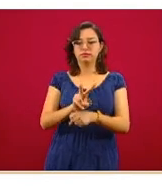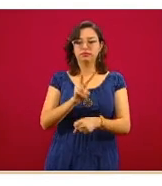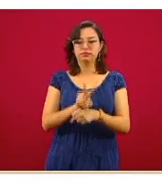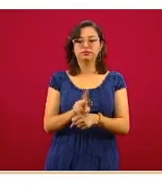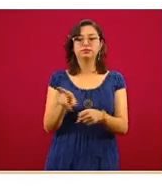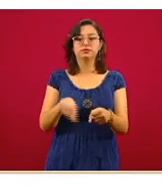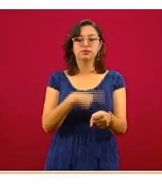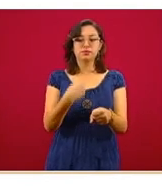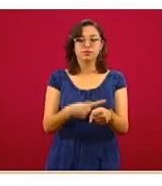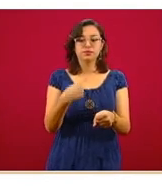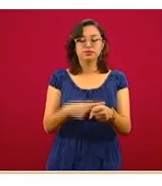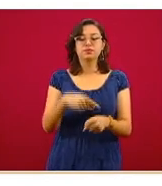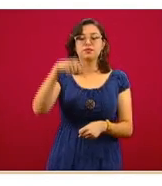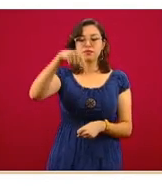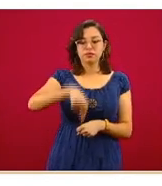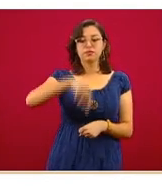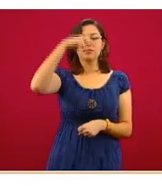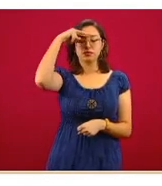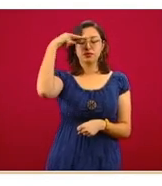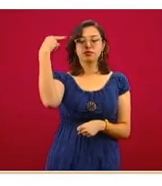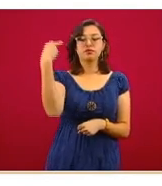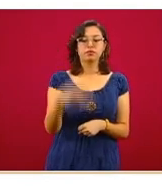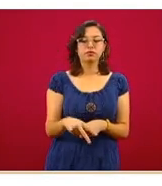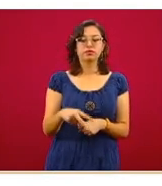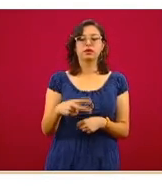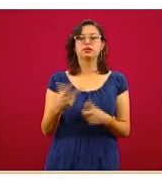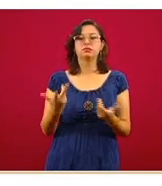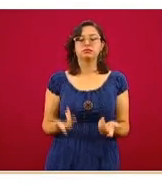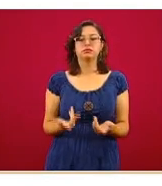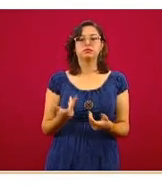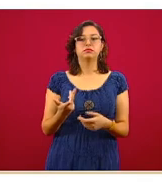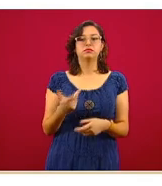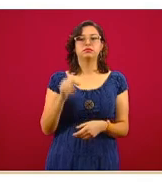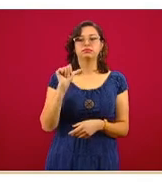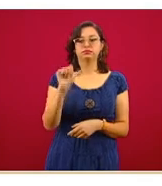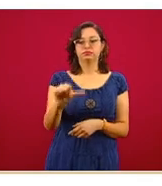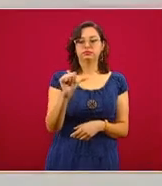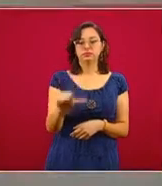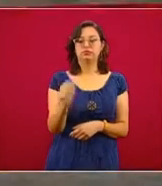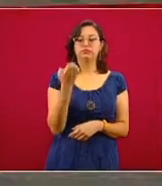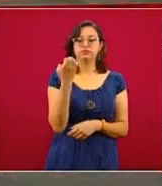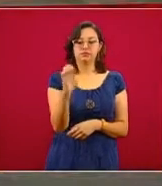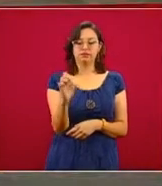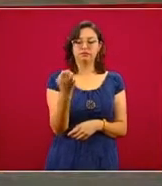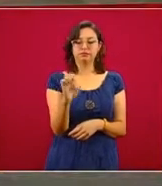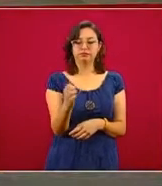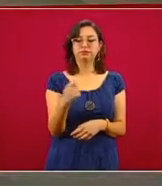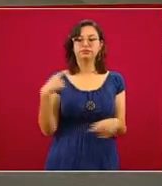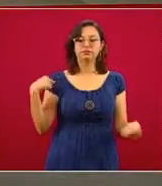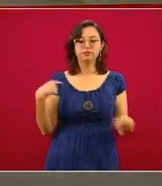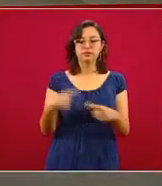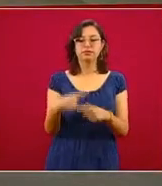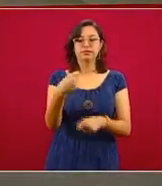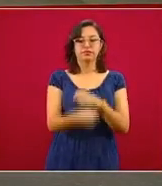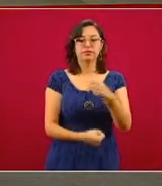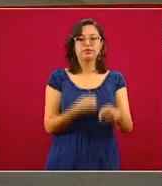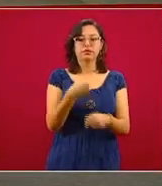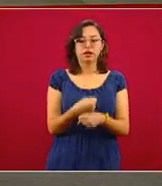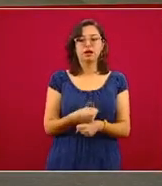Since the monitoring of this disease began in Mexico, and we're talking about January